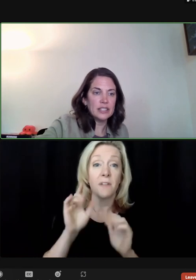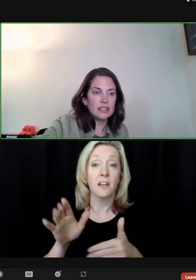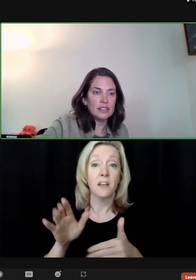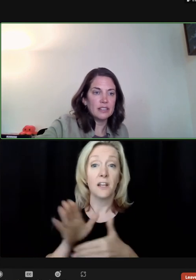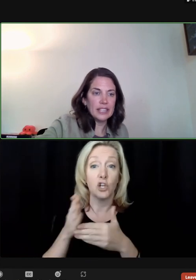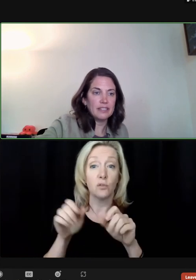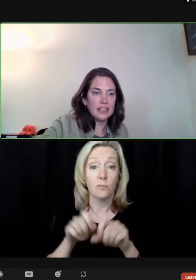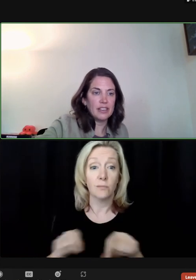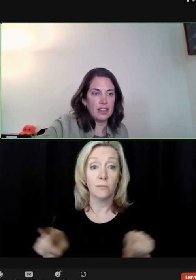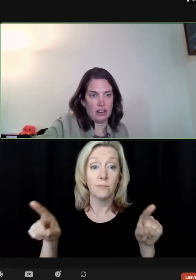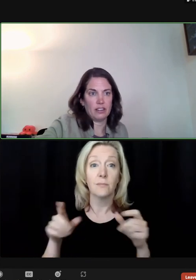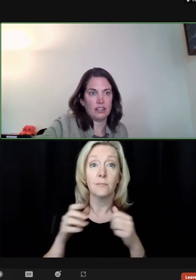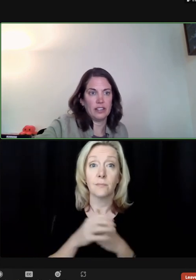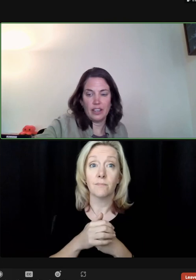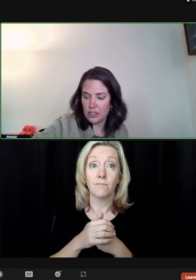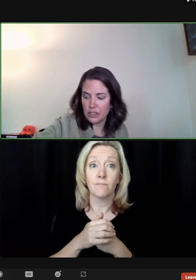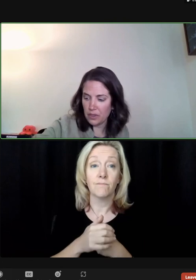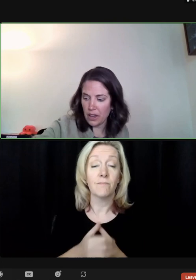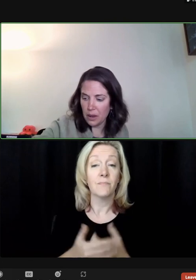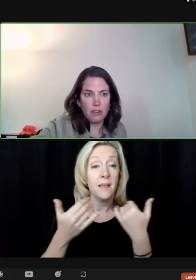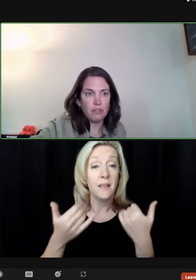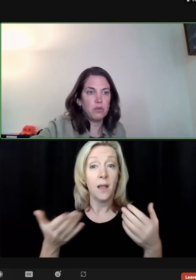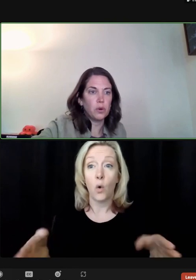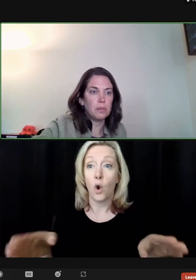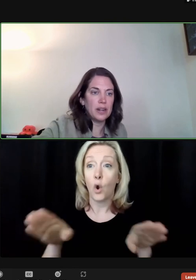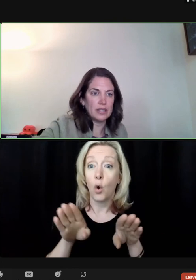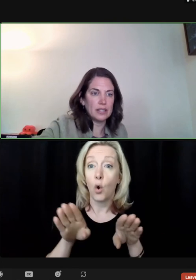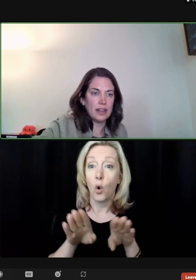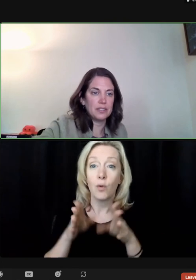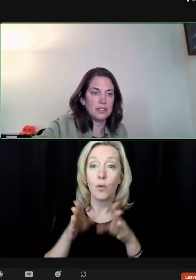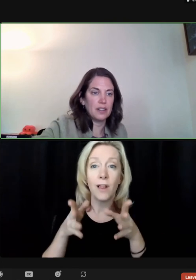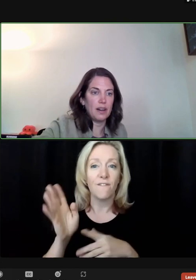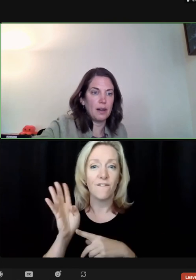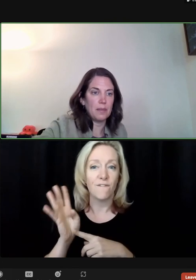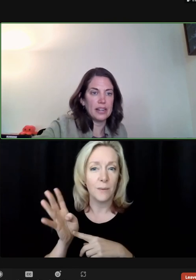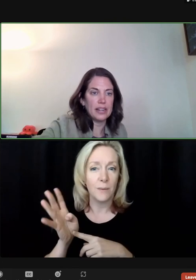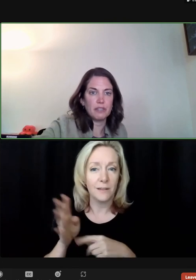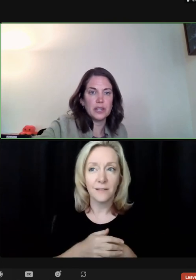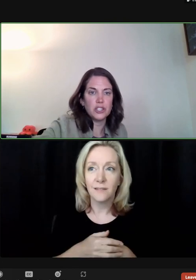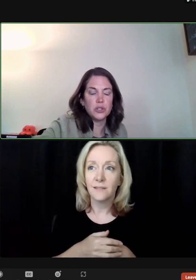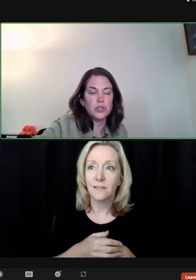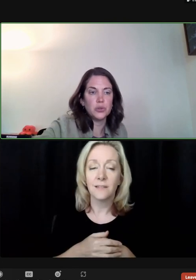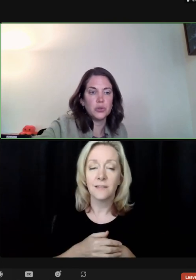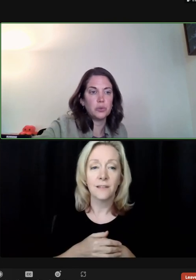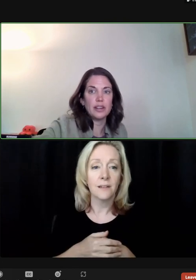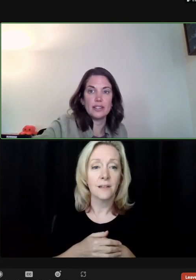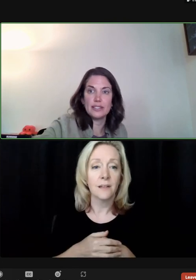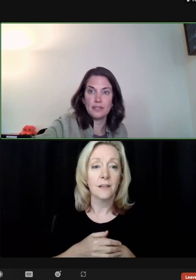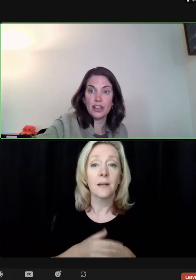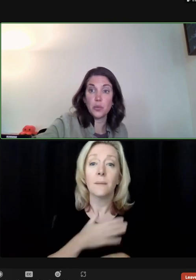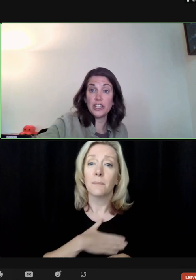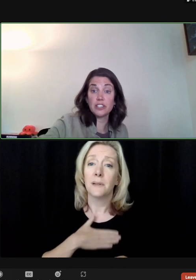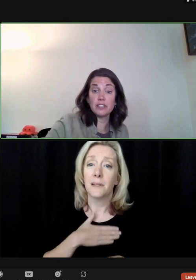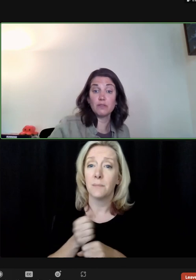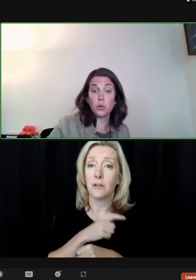going to kind of leave it there because we've got about 4 minutes left. I need everybody to do